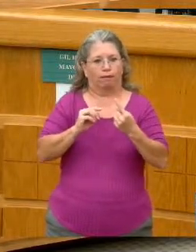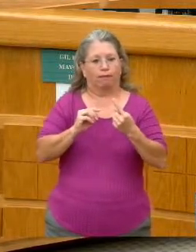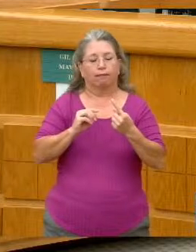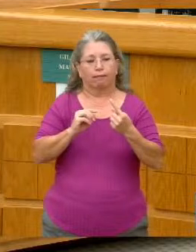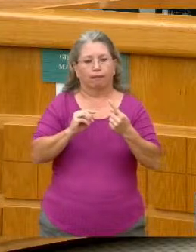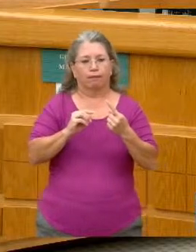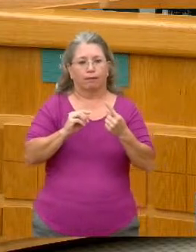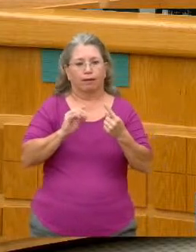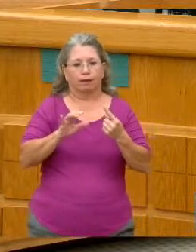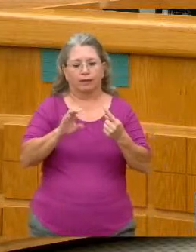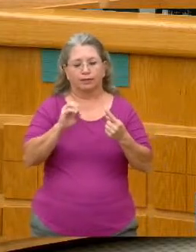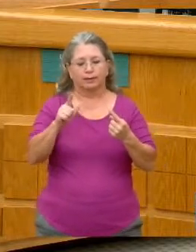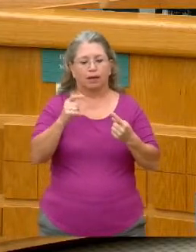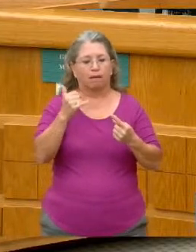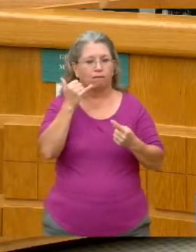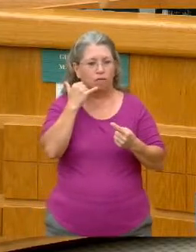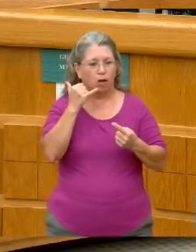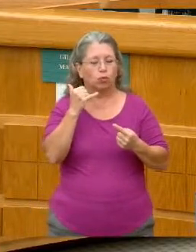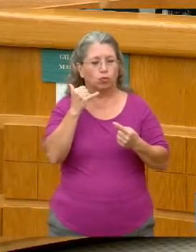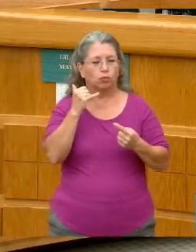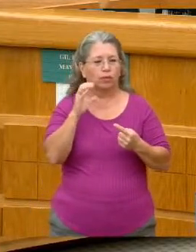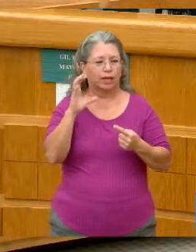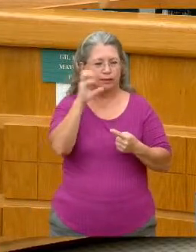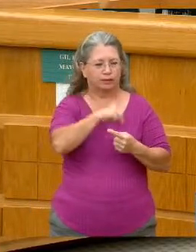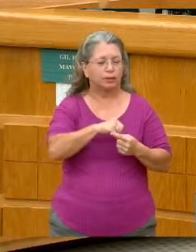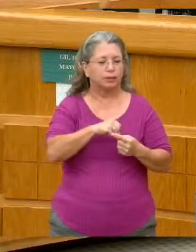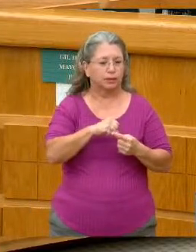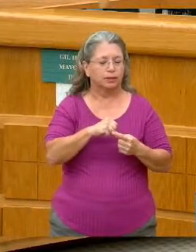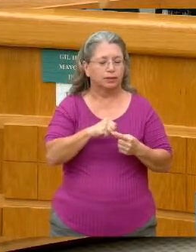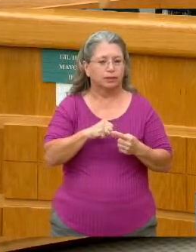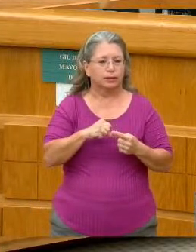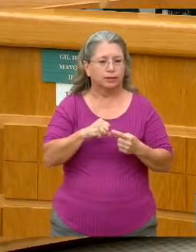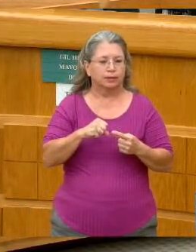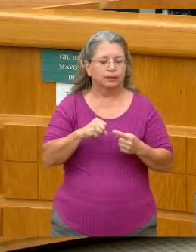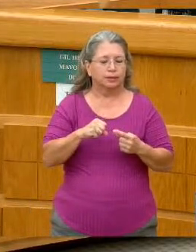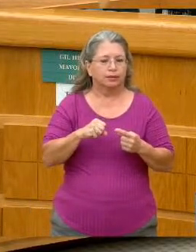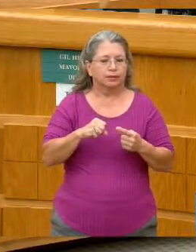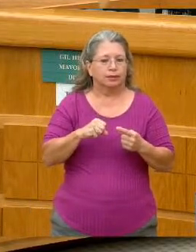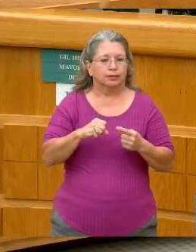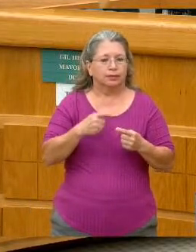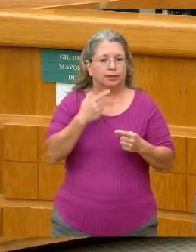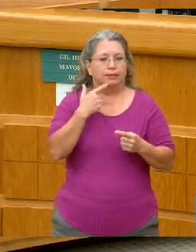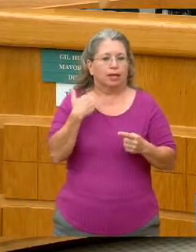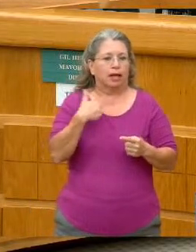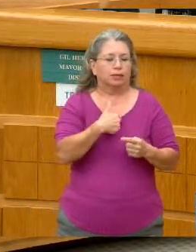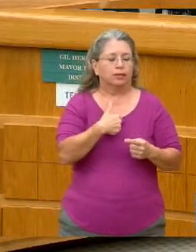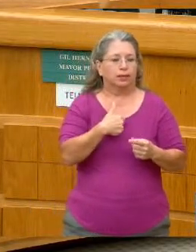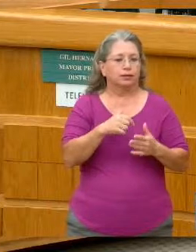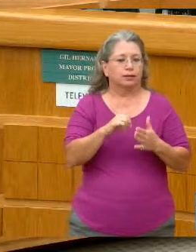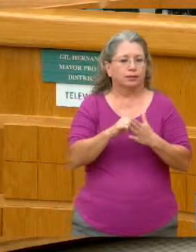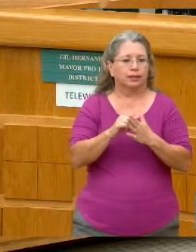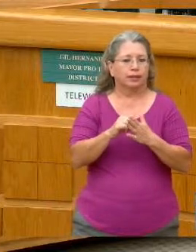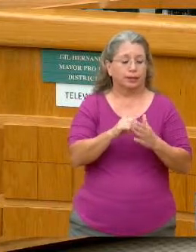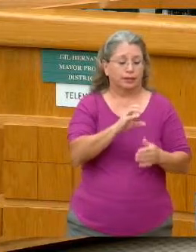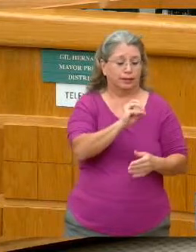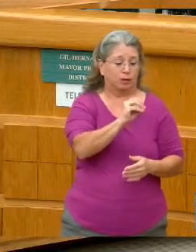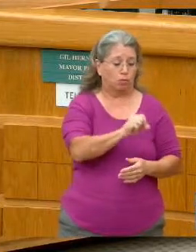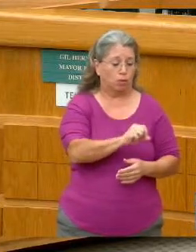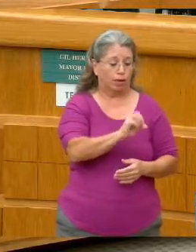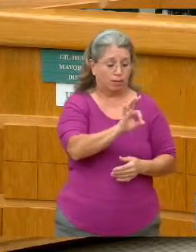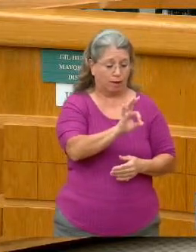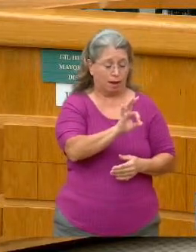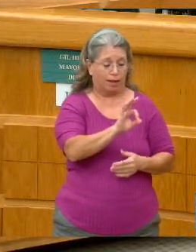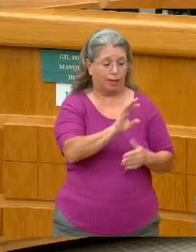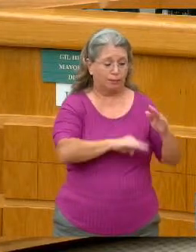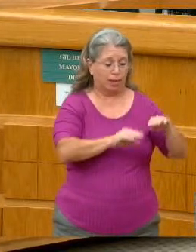here, this 1.1 is a cell phone enabled estimate of the transmission rate. The 0.9 is based upon our cases, new